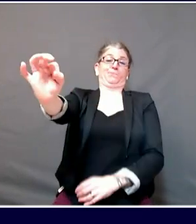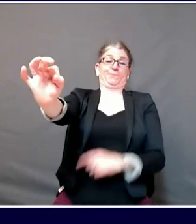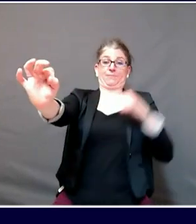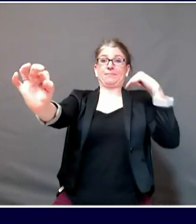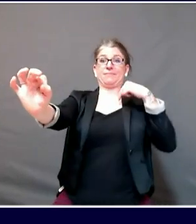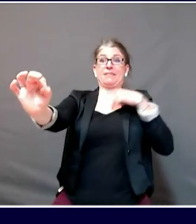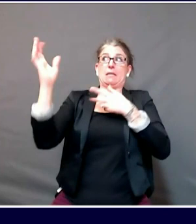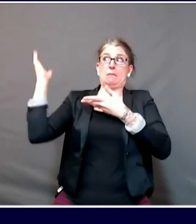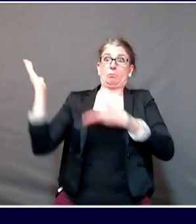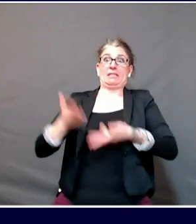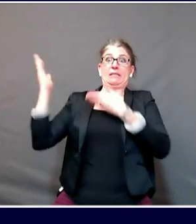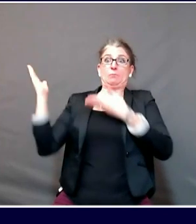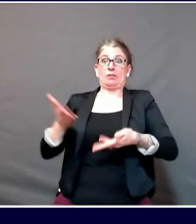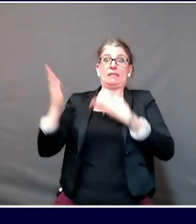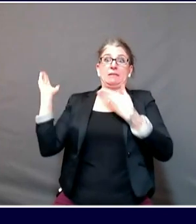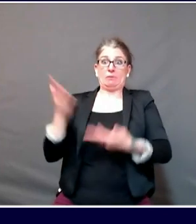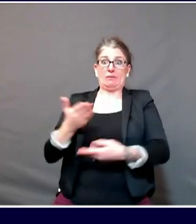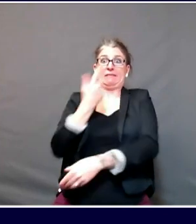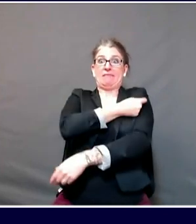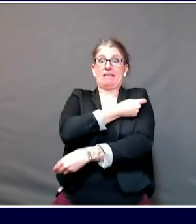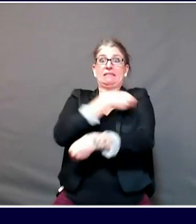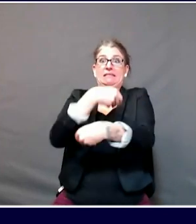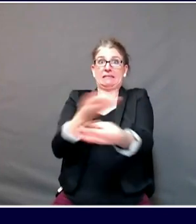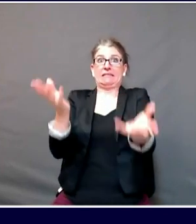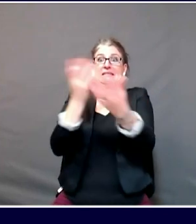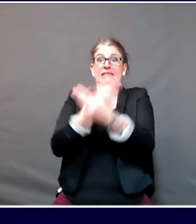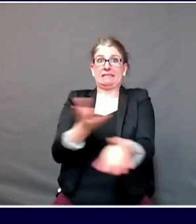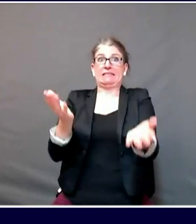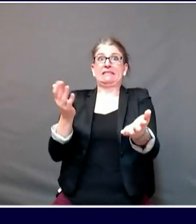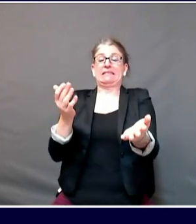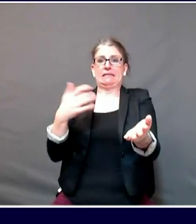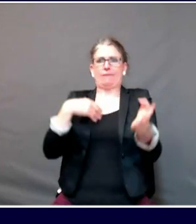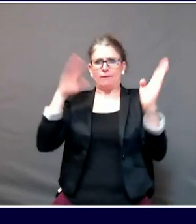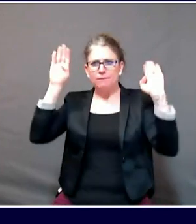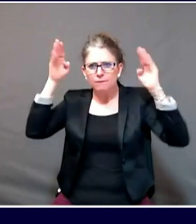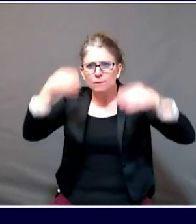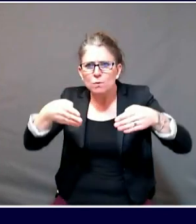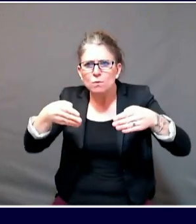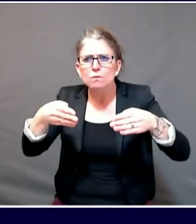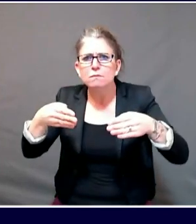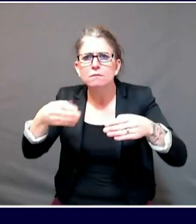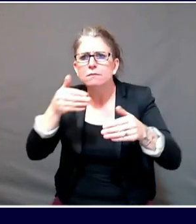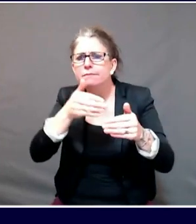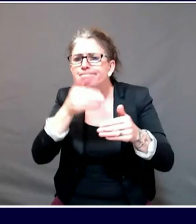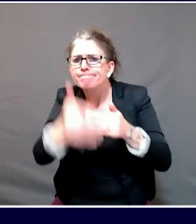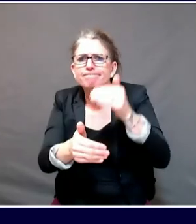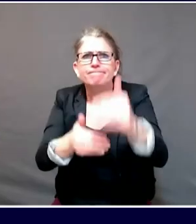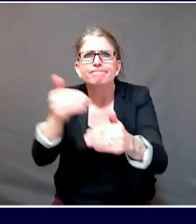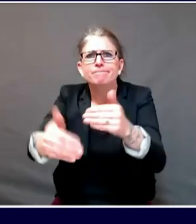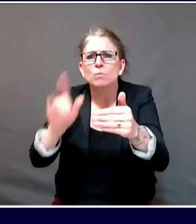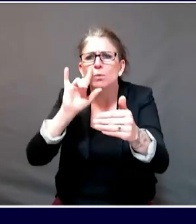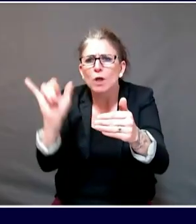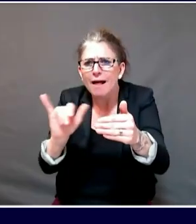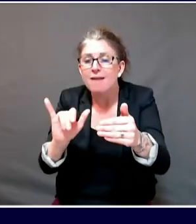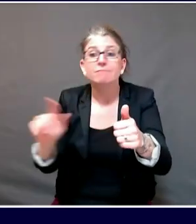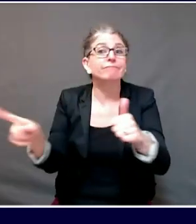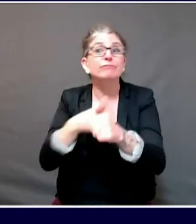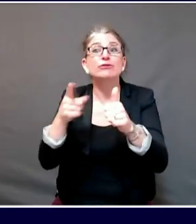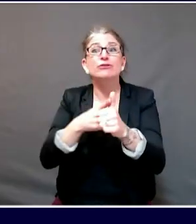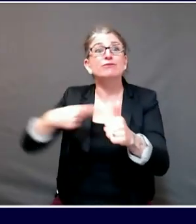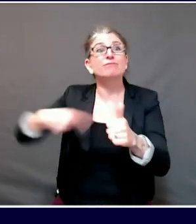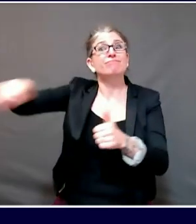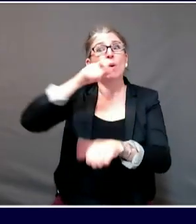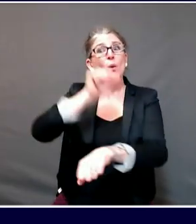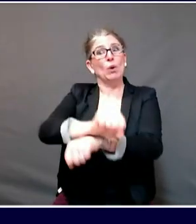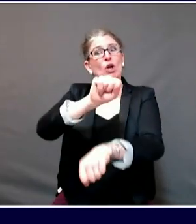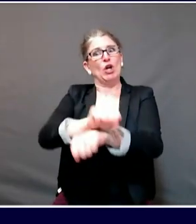unit, in the ER, or on COVID positive wings that have emerged in many hospitals,